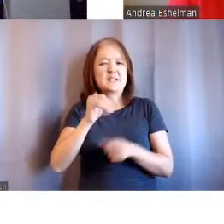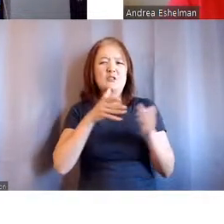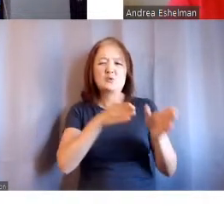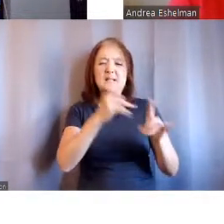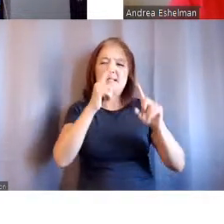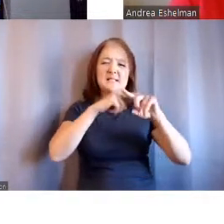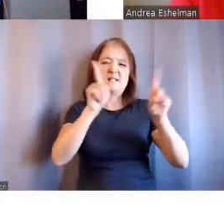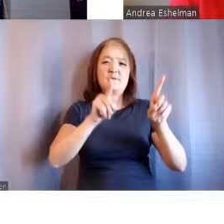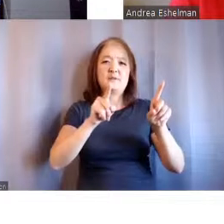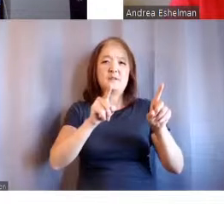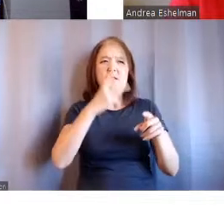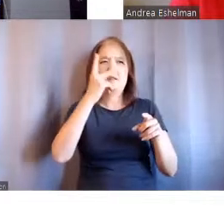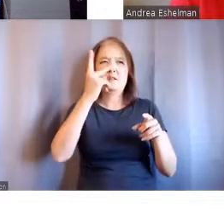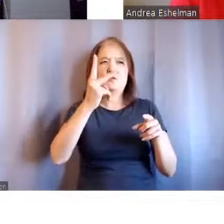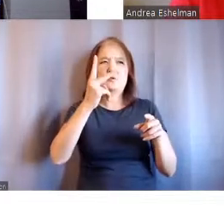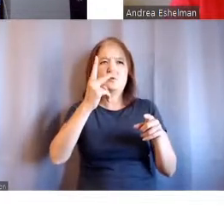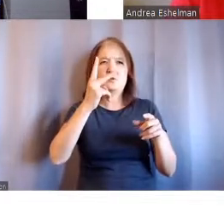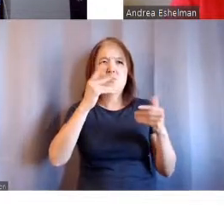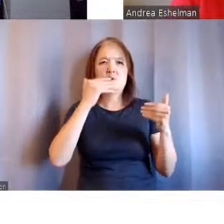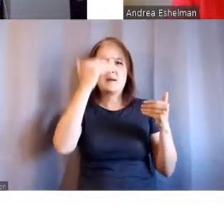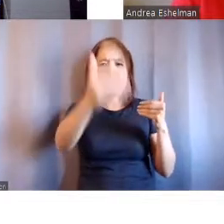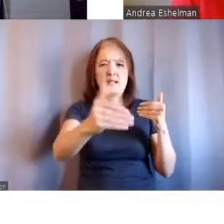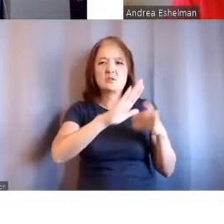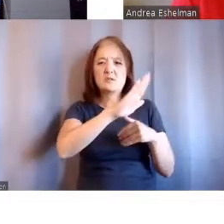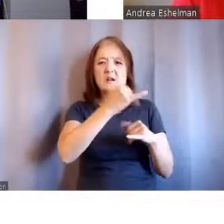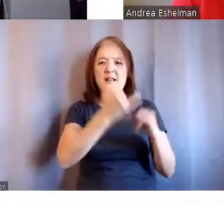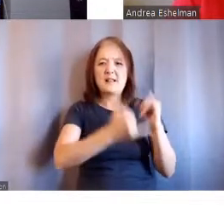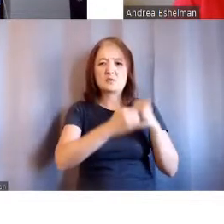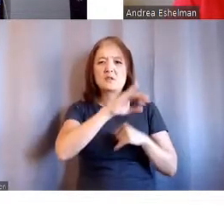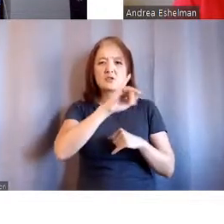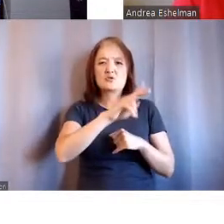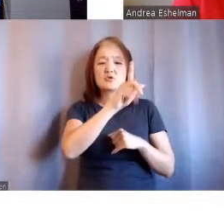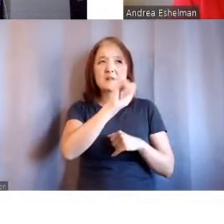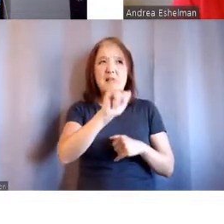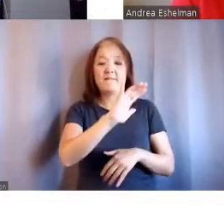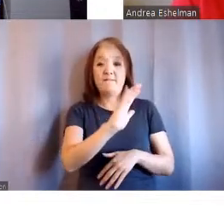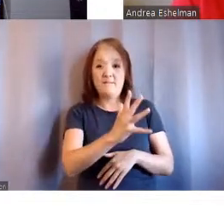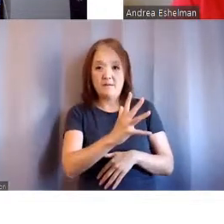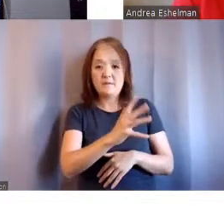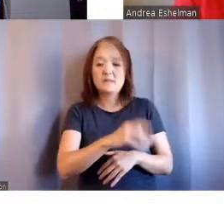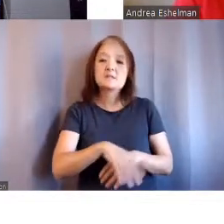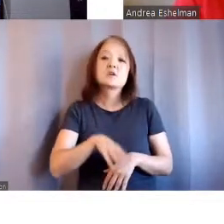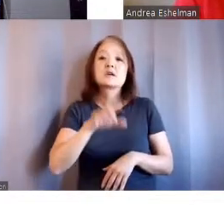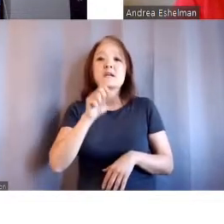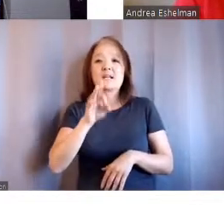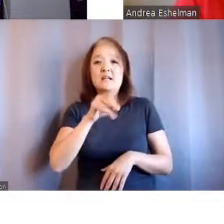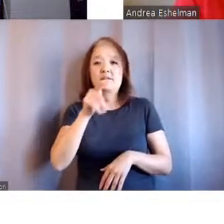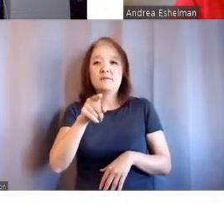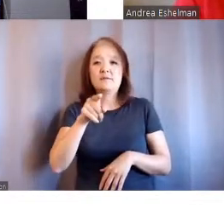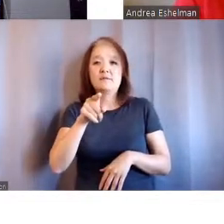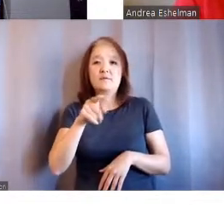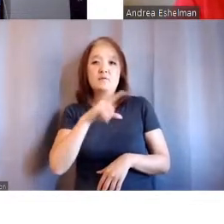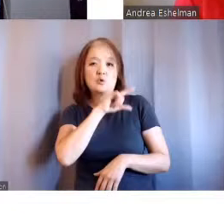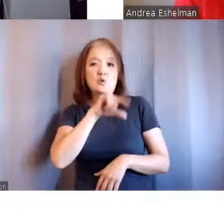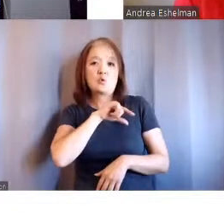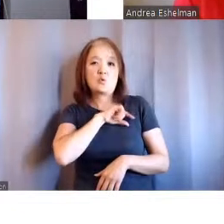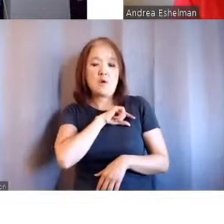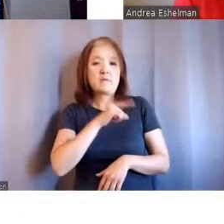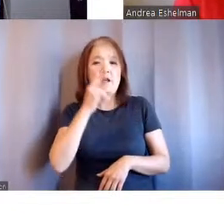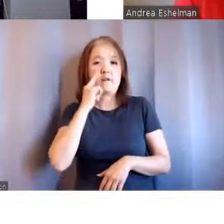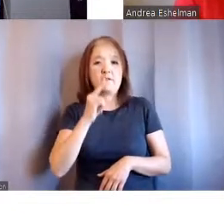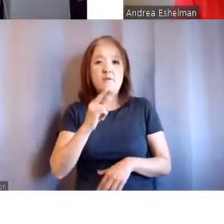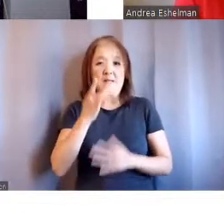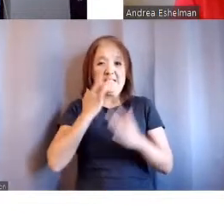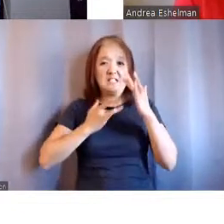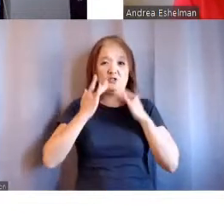cycles ahead, so their last pay period is July 5th. So if you're someone that qualified for those shortage differentials, you should continue to